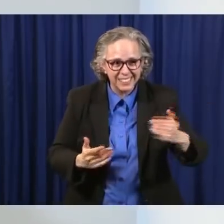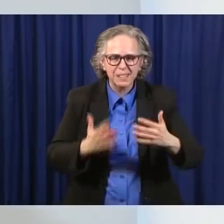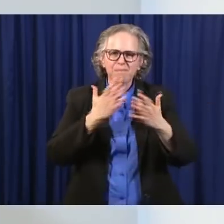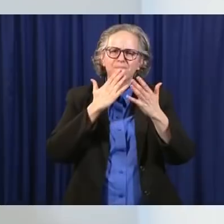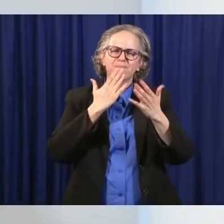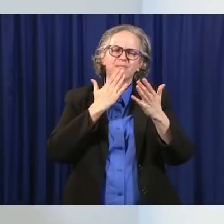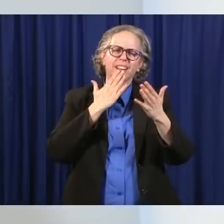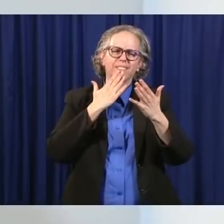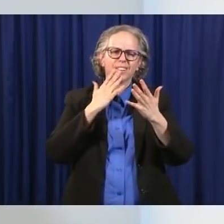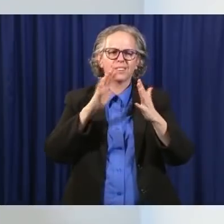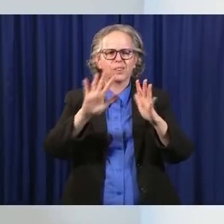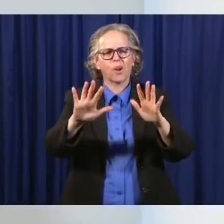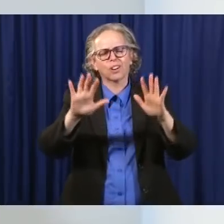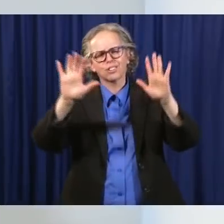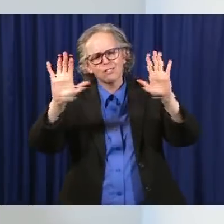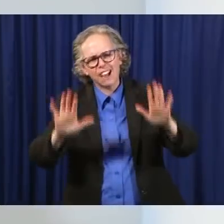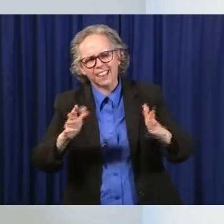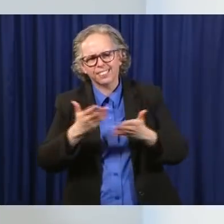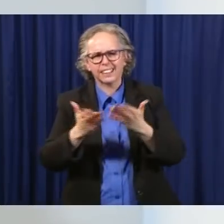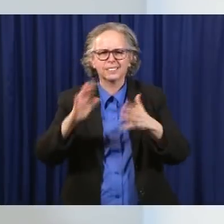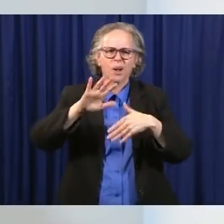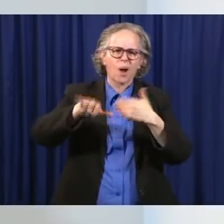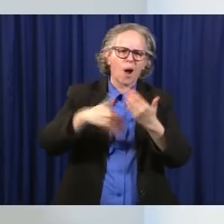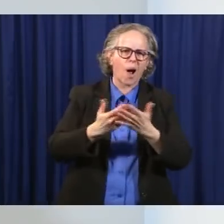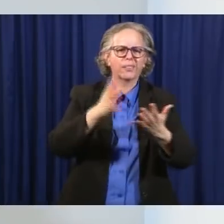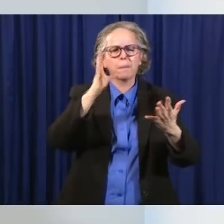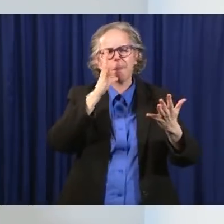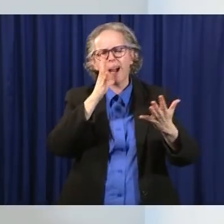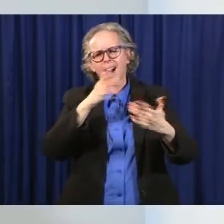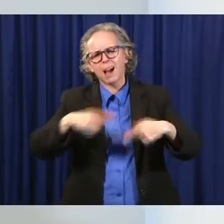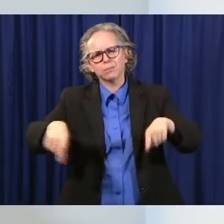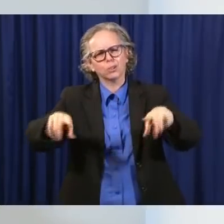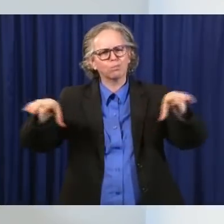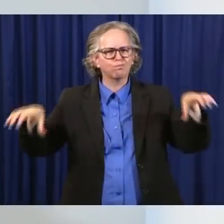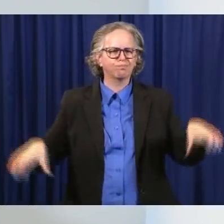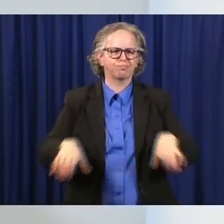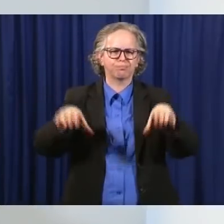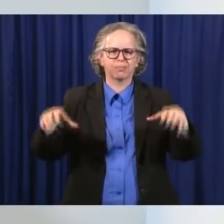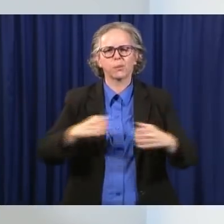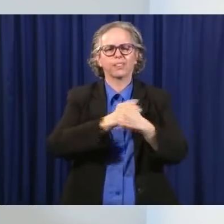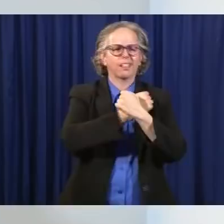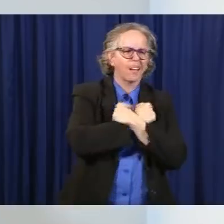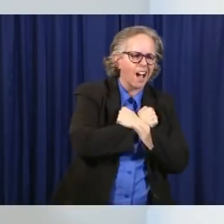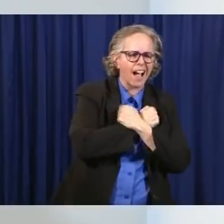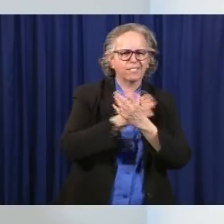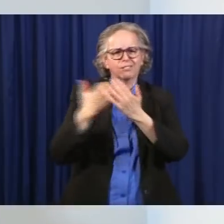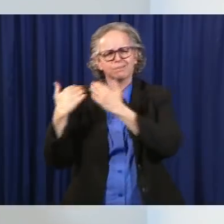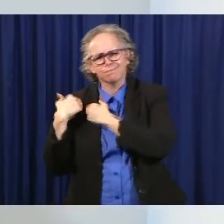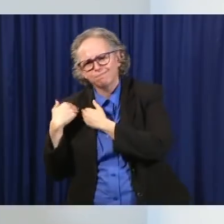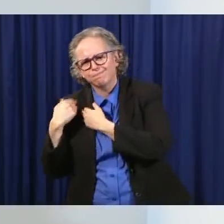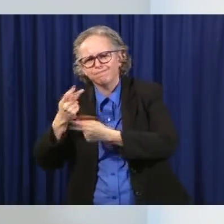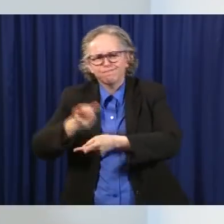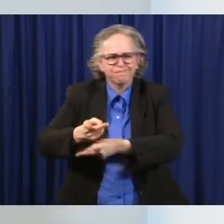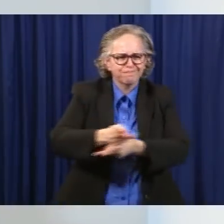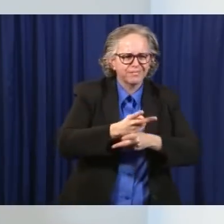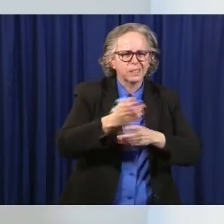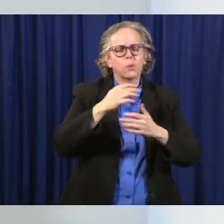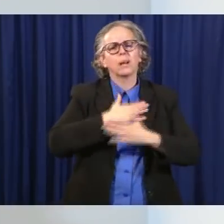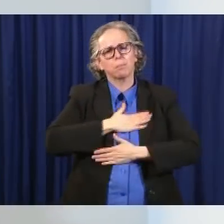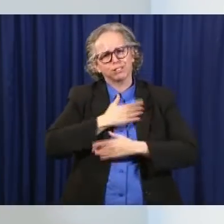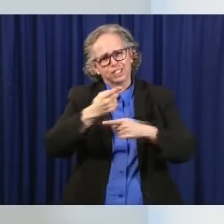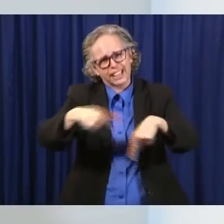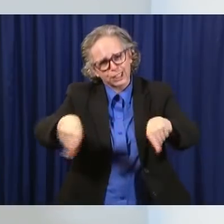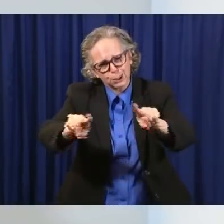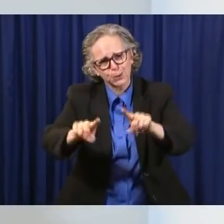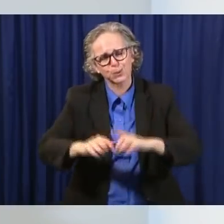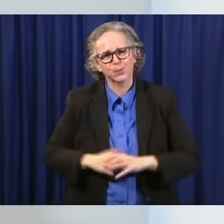there do out of love and responsibility. We appreciate you. I've often talked about May as moving month. There's